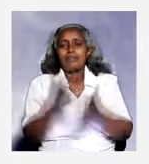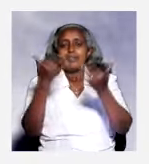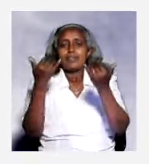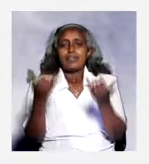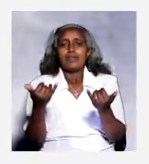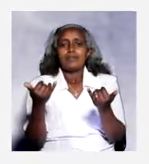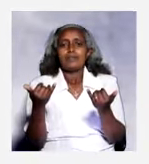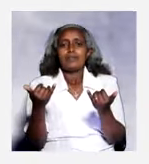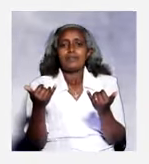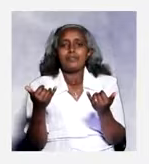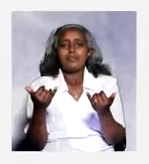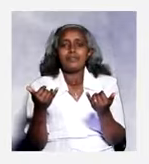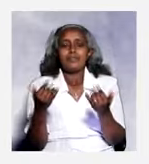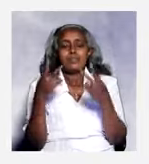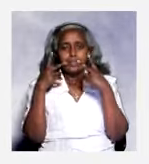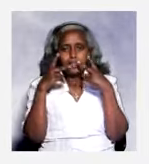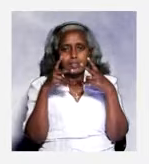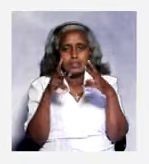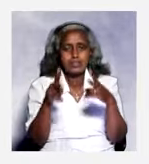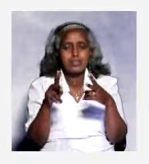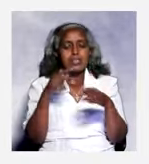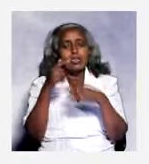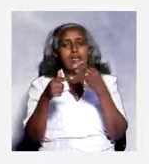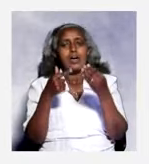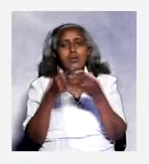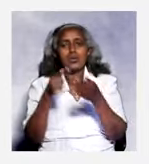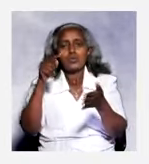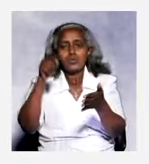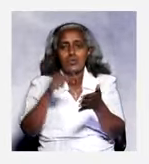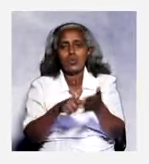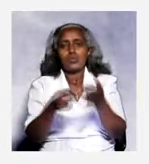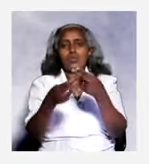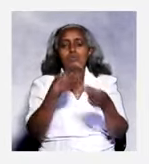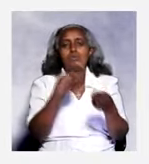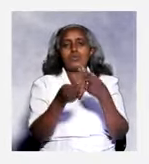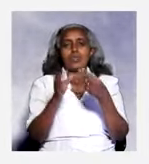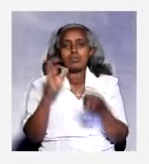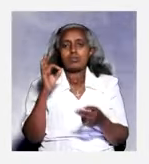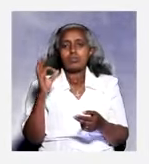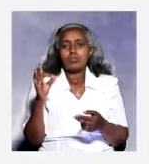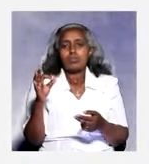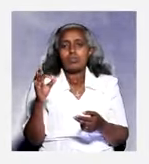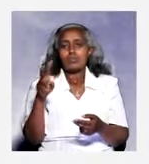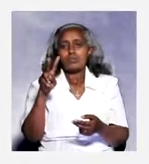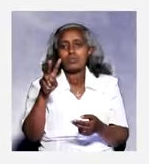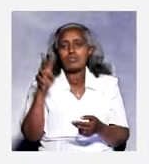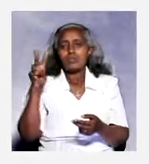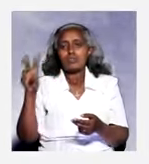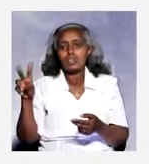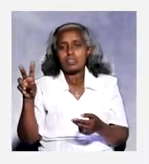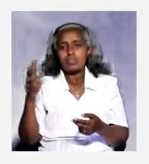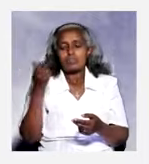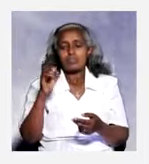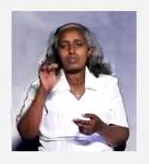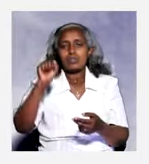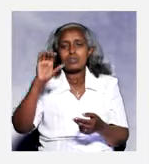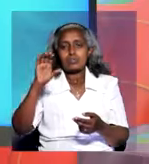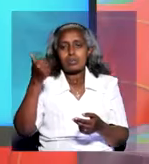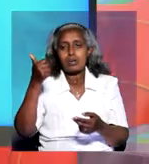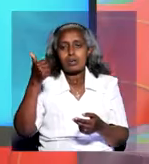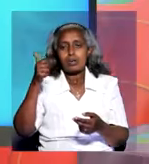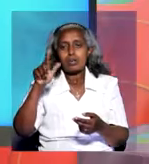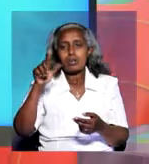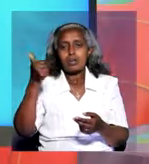Now, let's see about dot products of two vectors or scalar